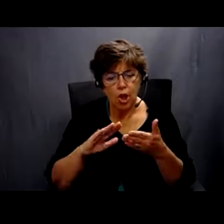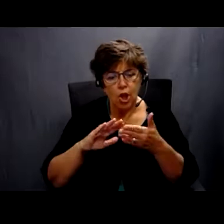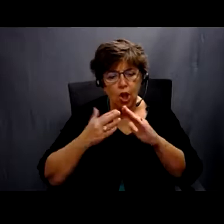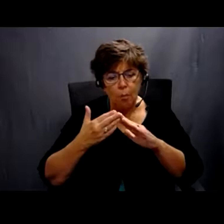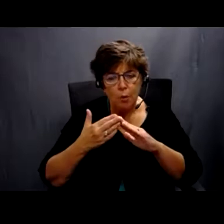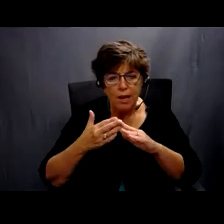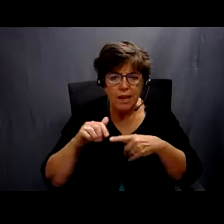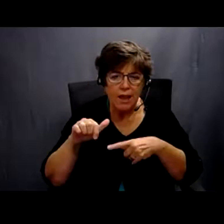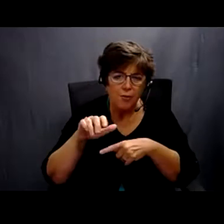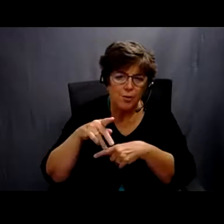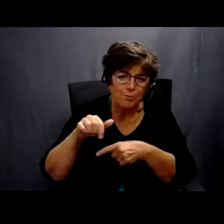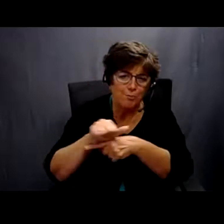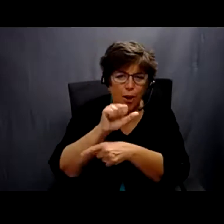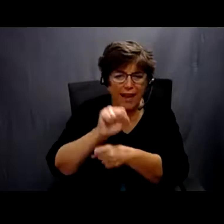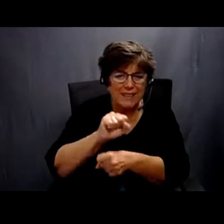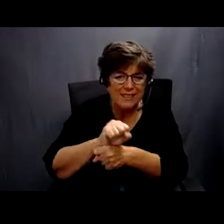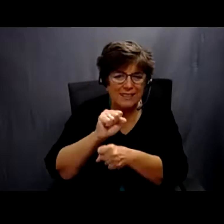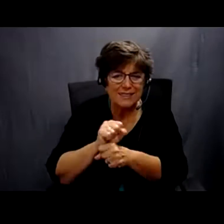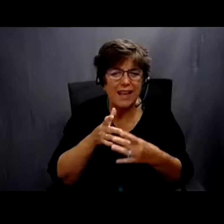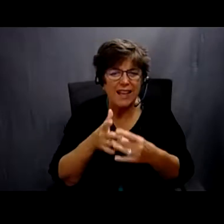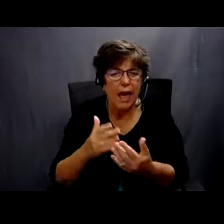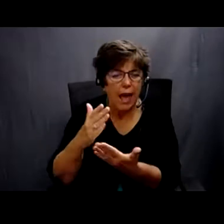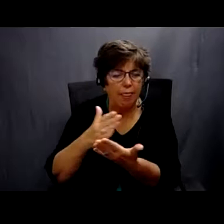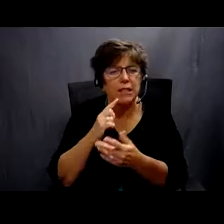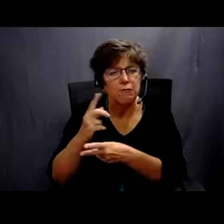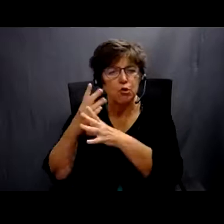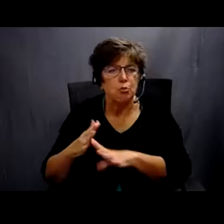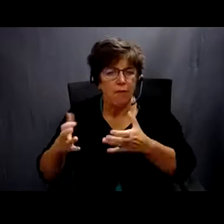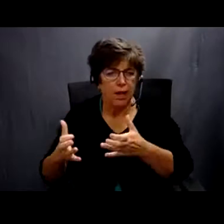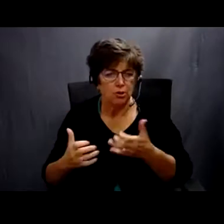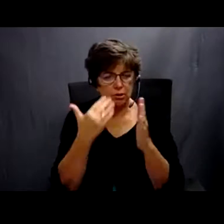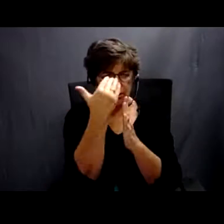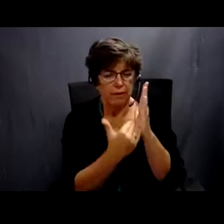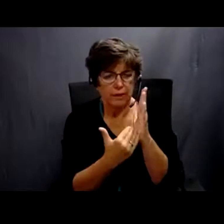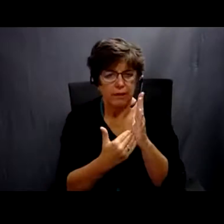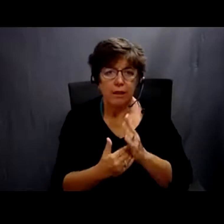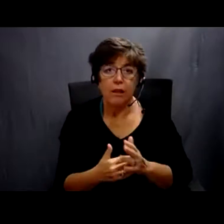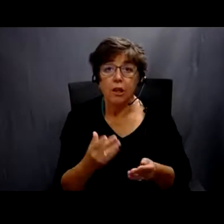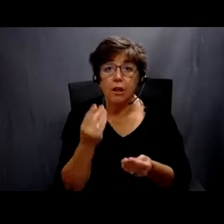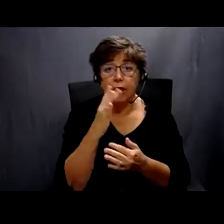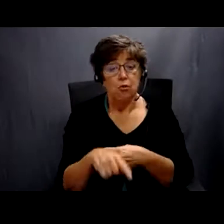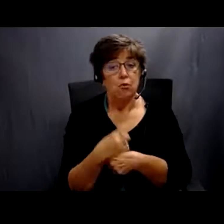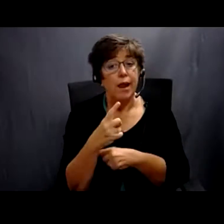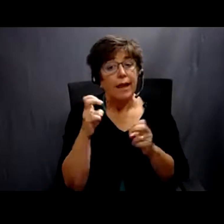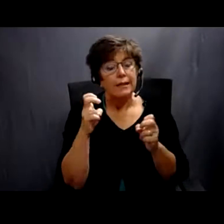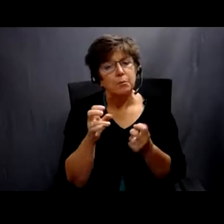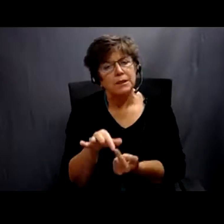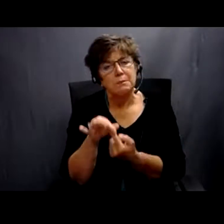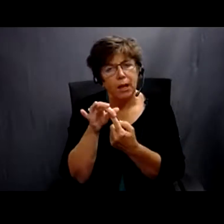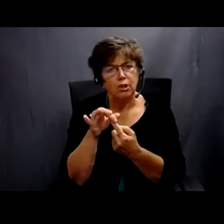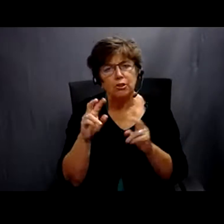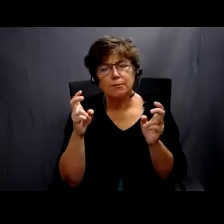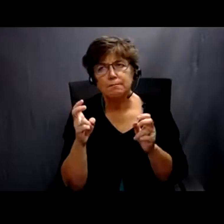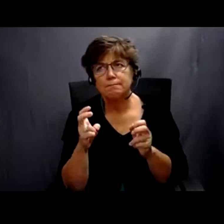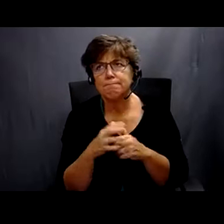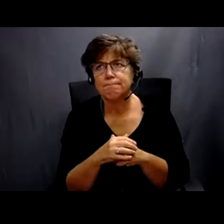guidelines for the supervisors one. And just a note on that too, this is a bit special today. I know this is